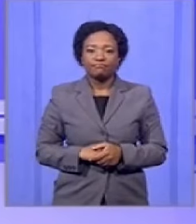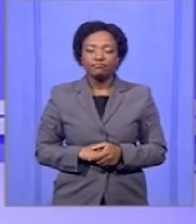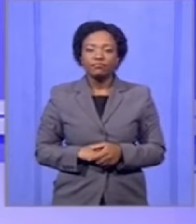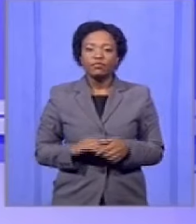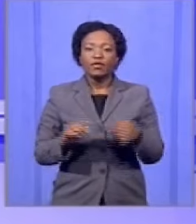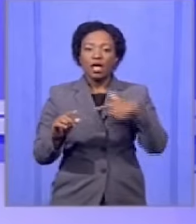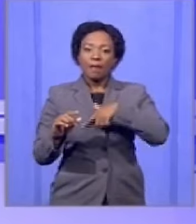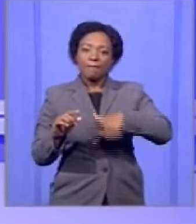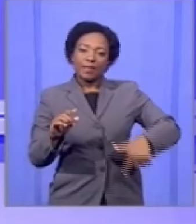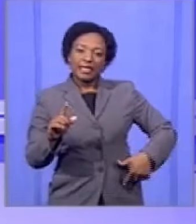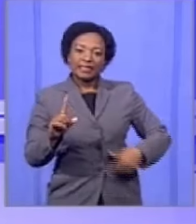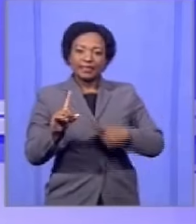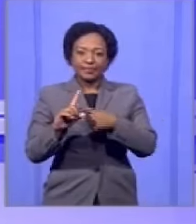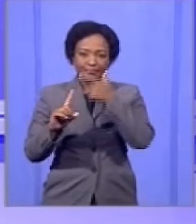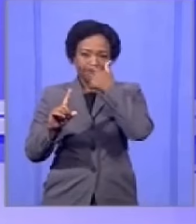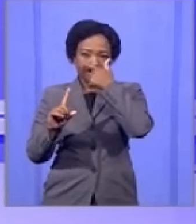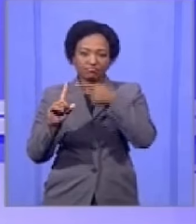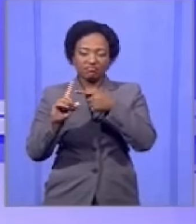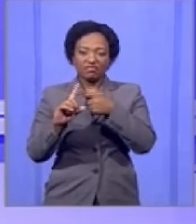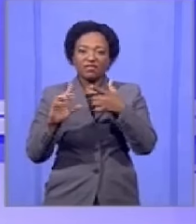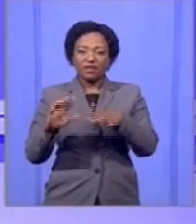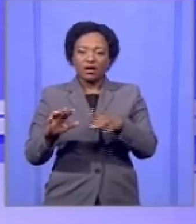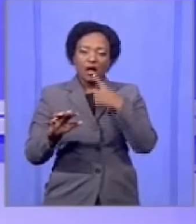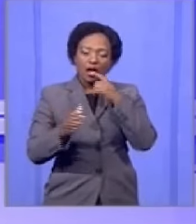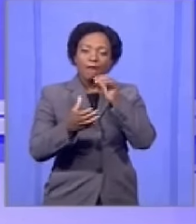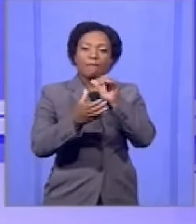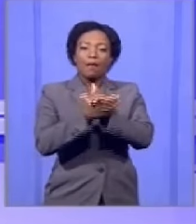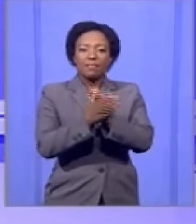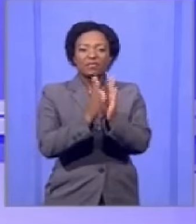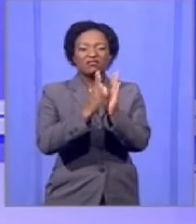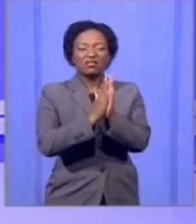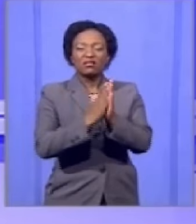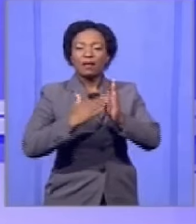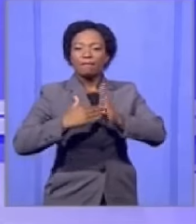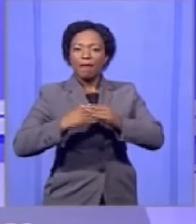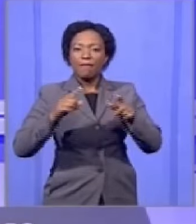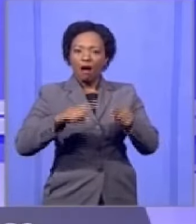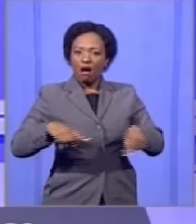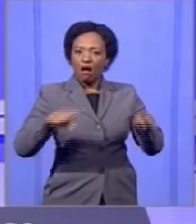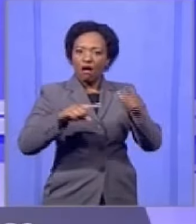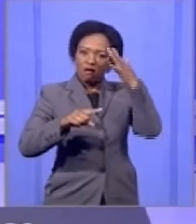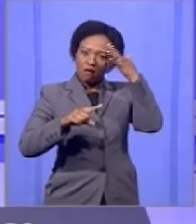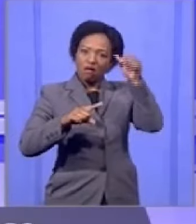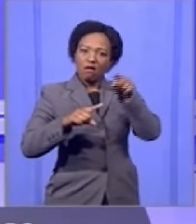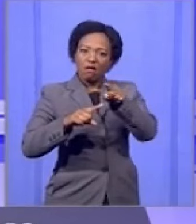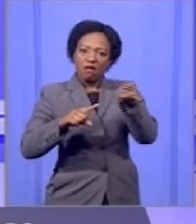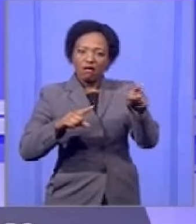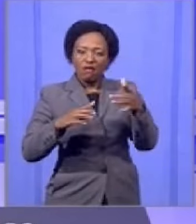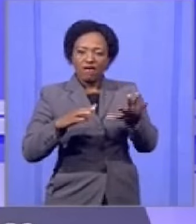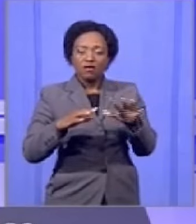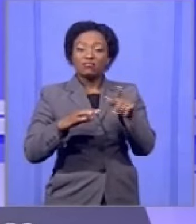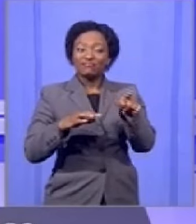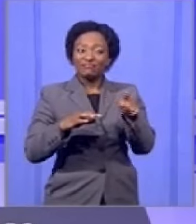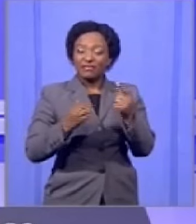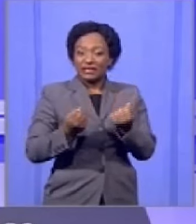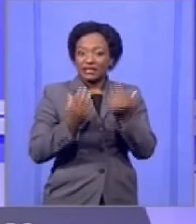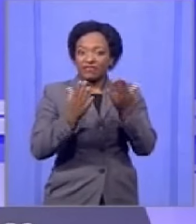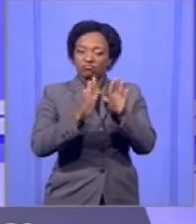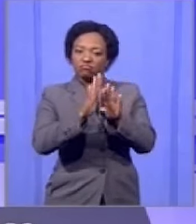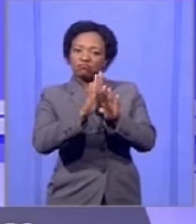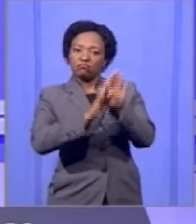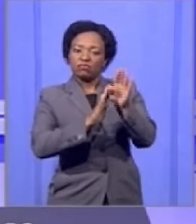Moporesidente Cyril Ramaphosa o solofeditse phuthego gore puso e tla tswelela gore bola ditirelo tsa maemo a ntlha tsa boitekanelo,